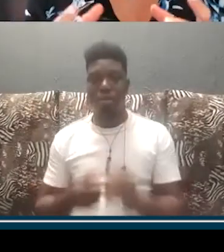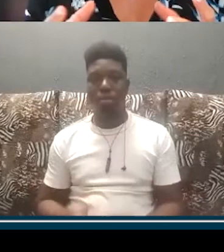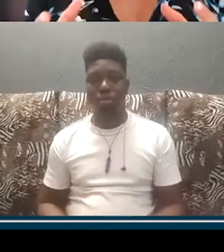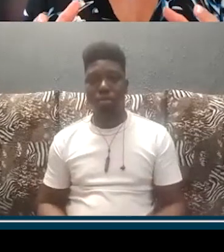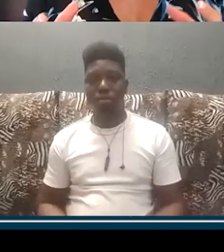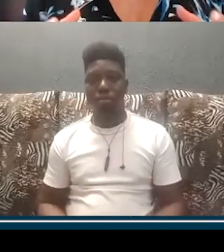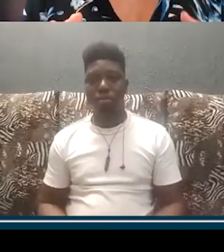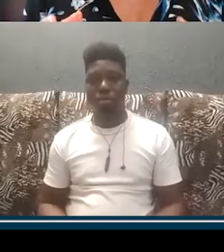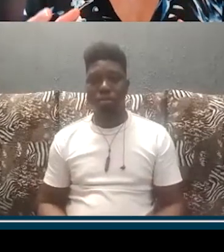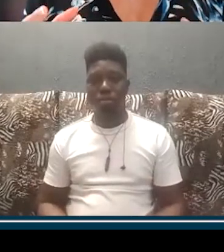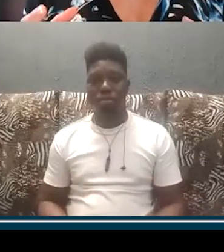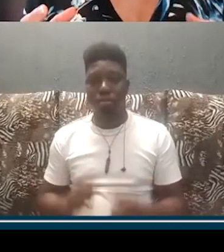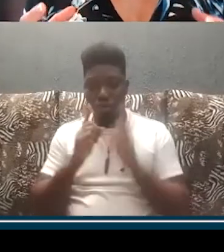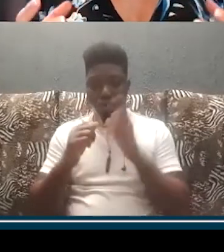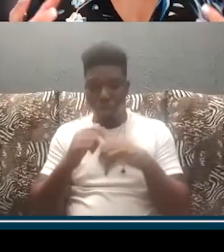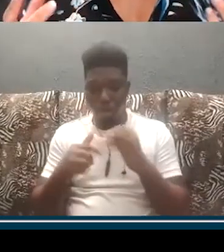about differences,